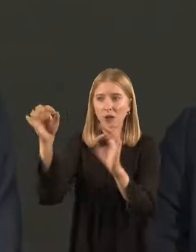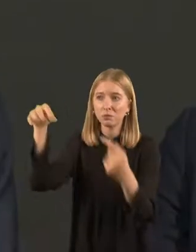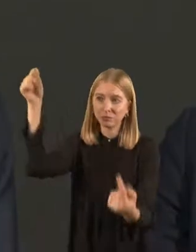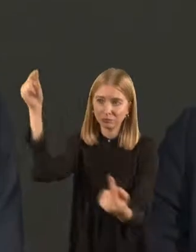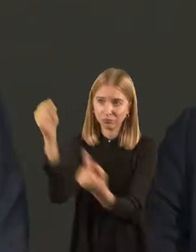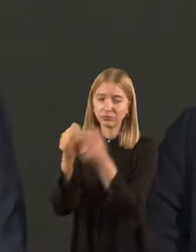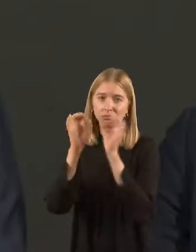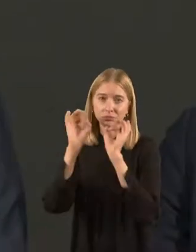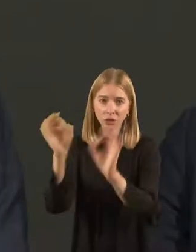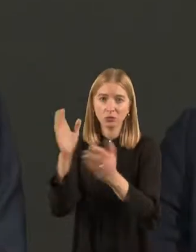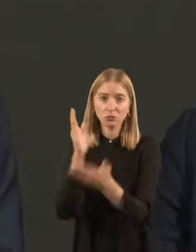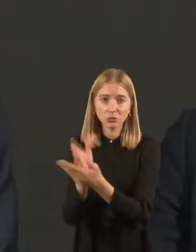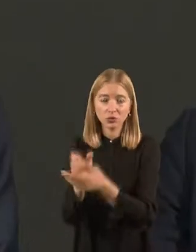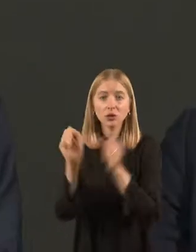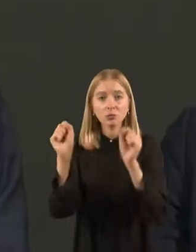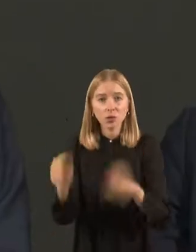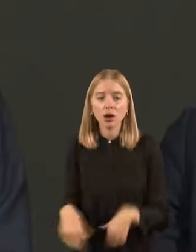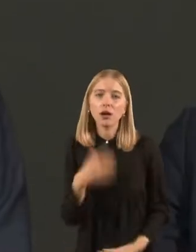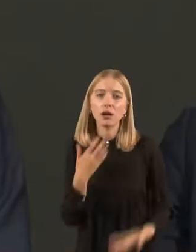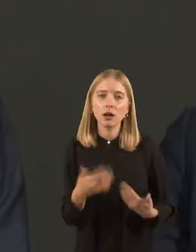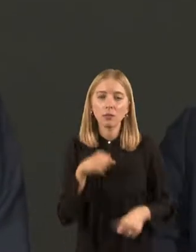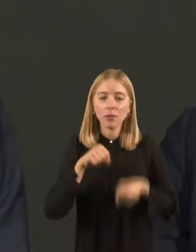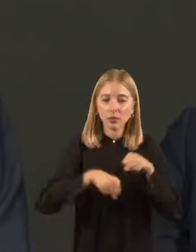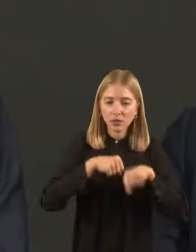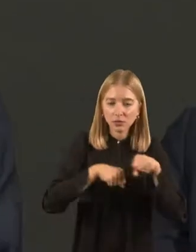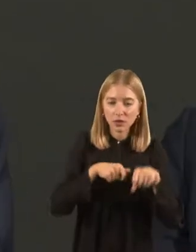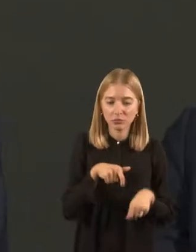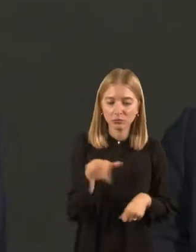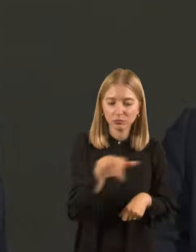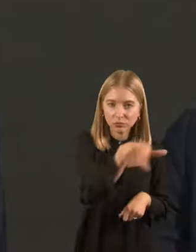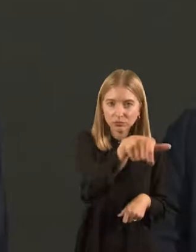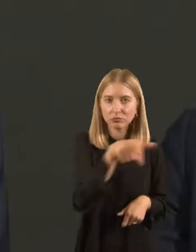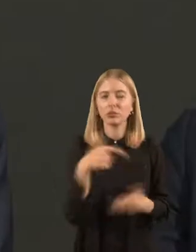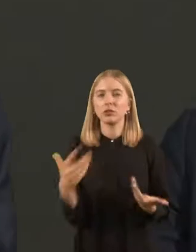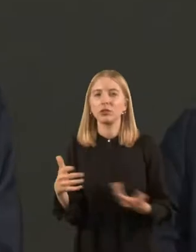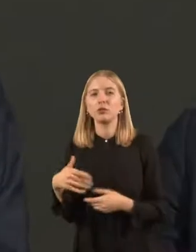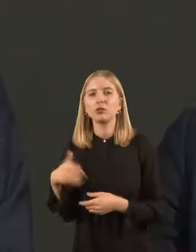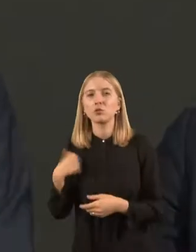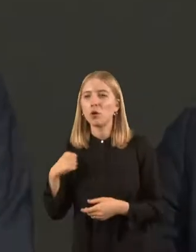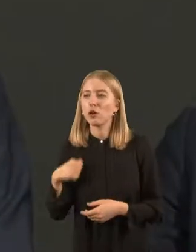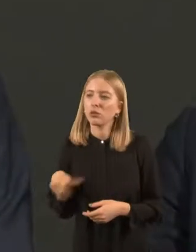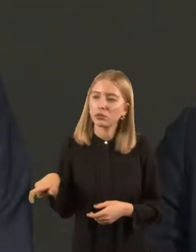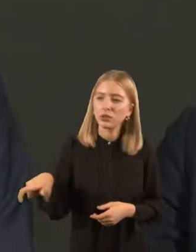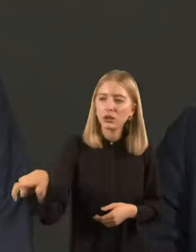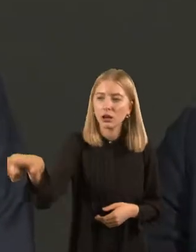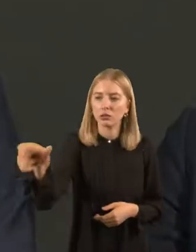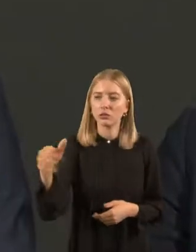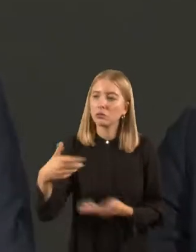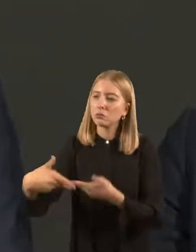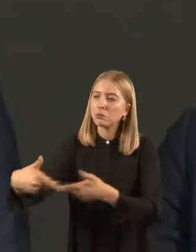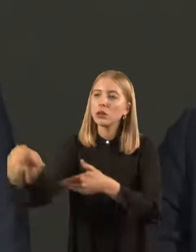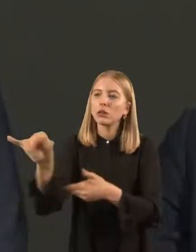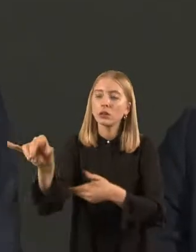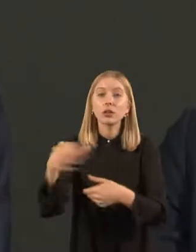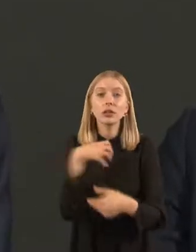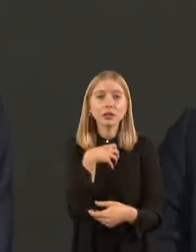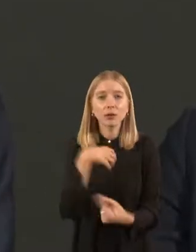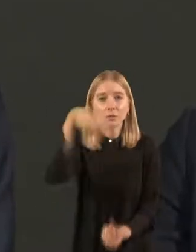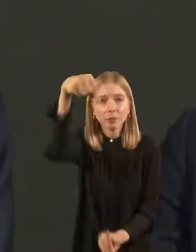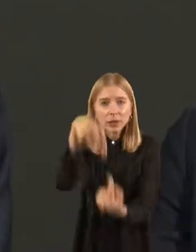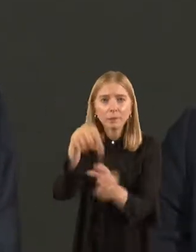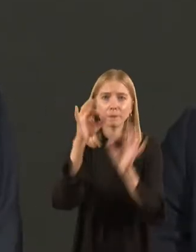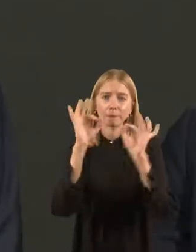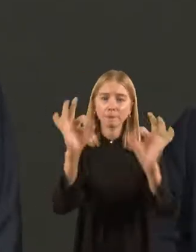provided we have a well-developed public transport system and we have a